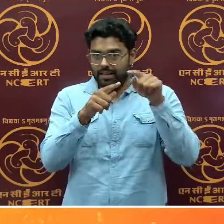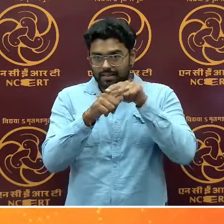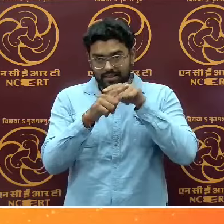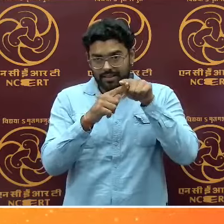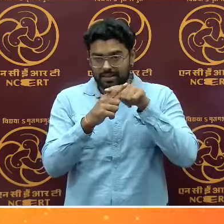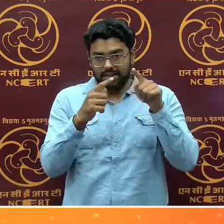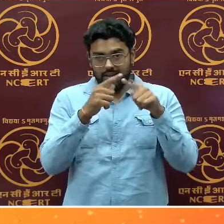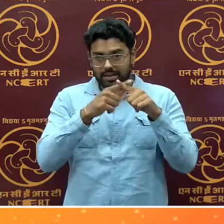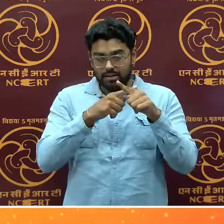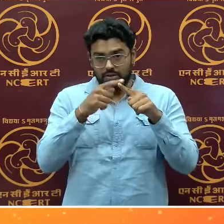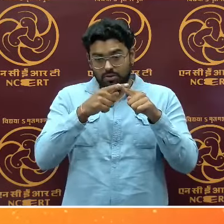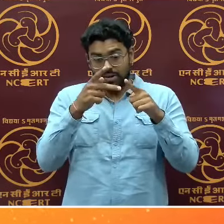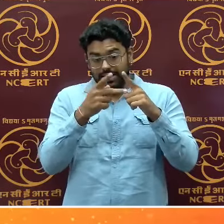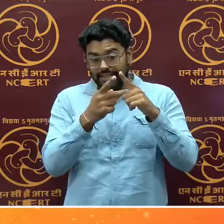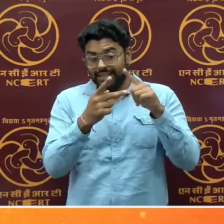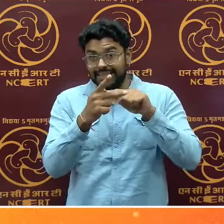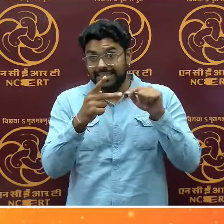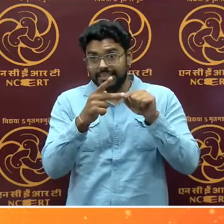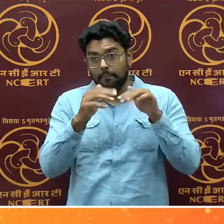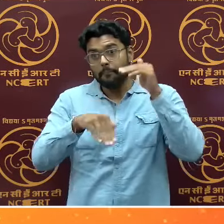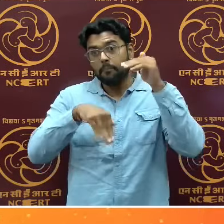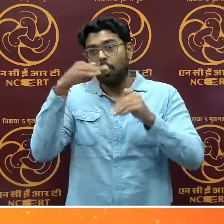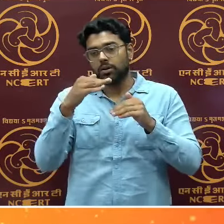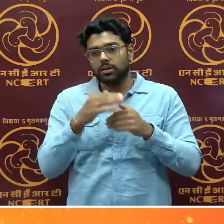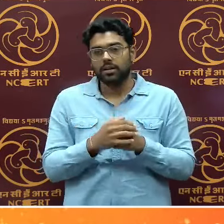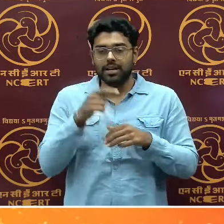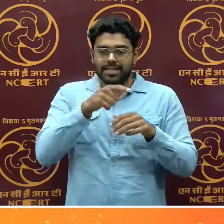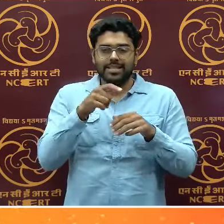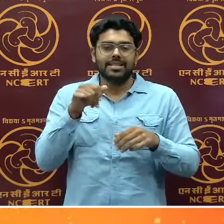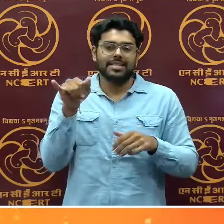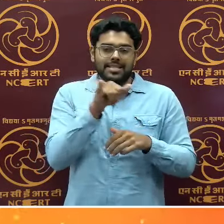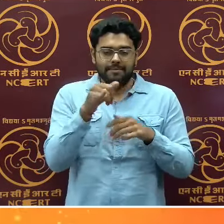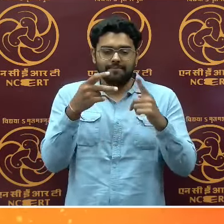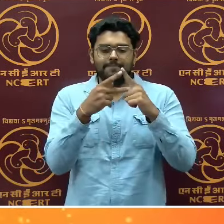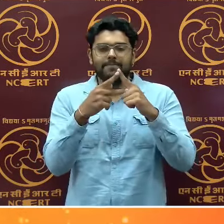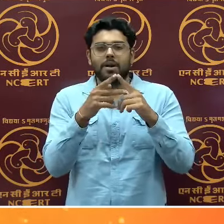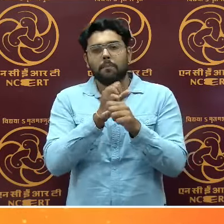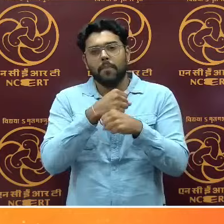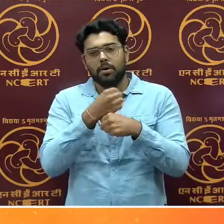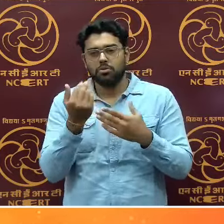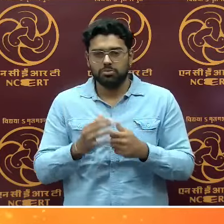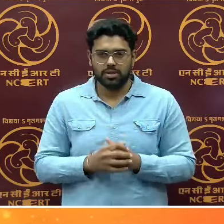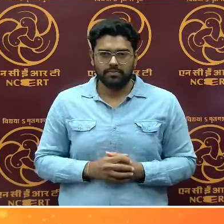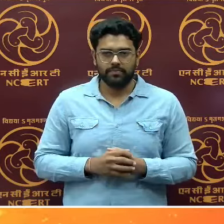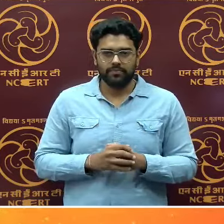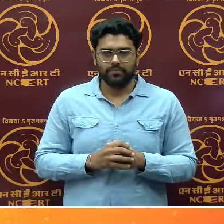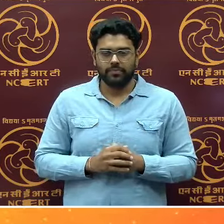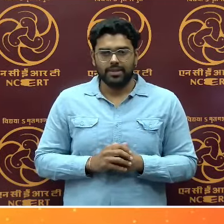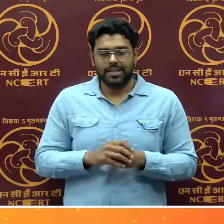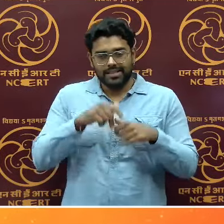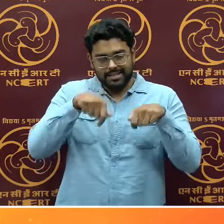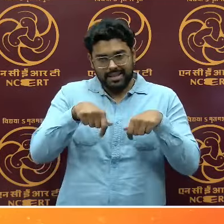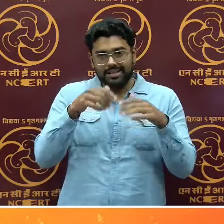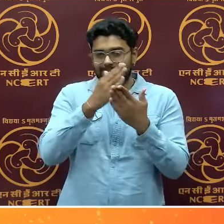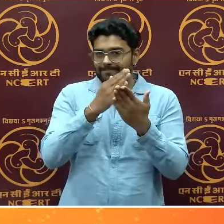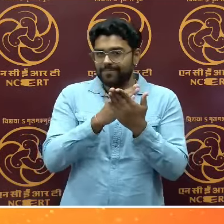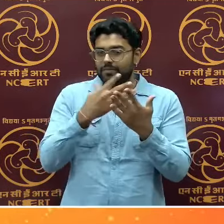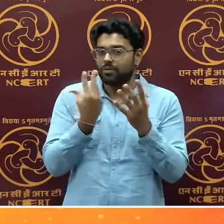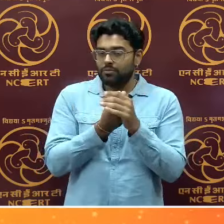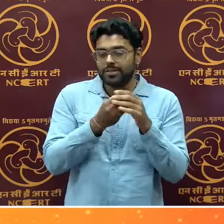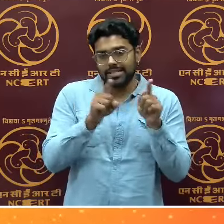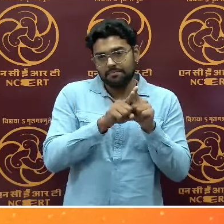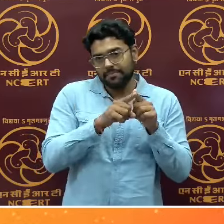greater than the third side. Only then a triangle can be constructed. Okay? And in this session we will carry